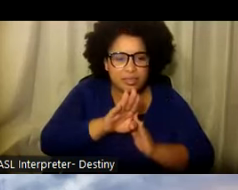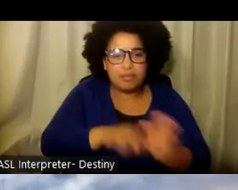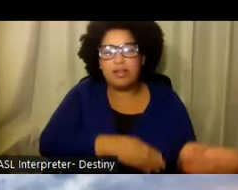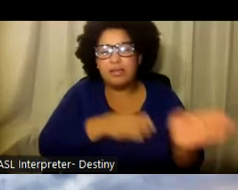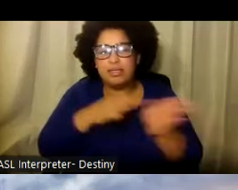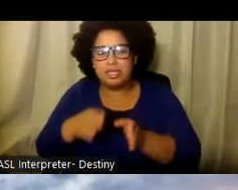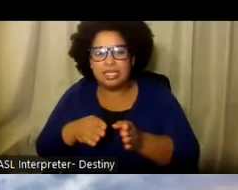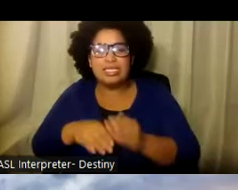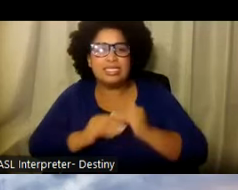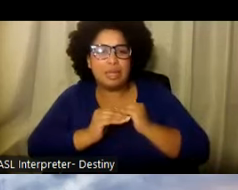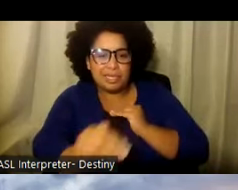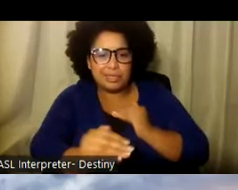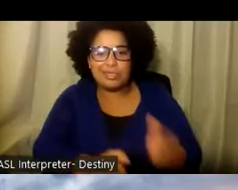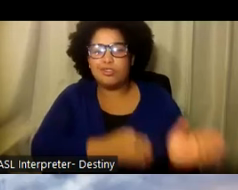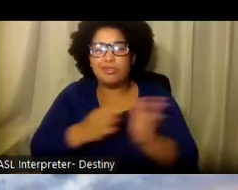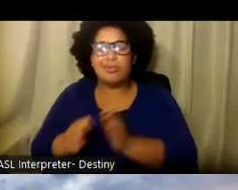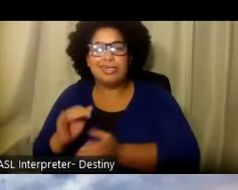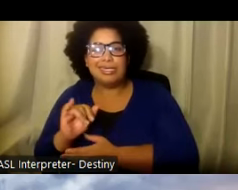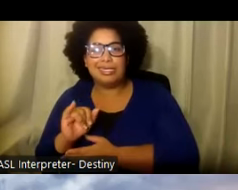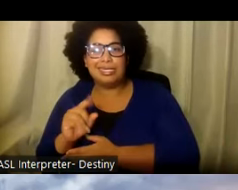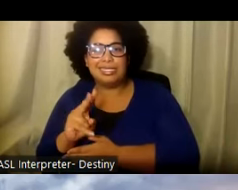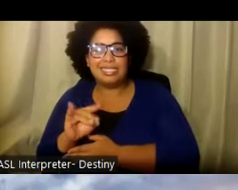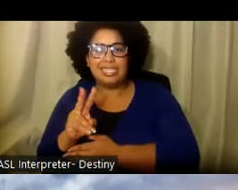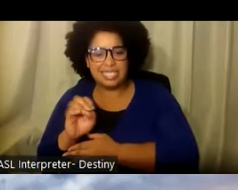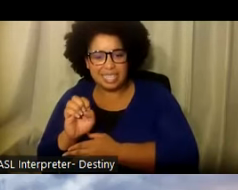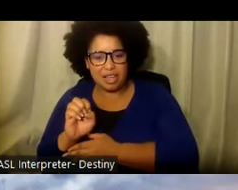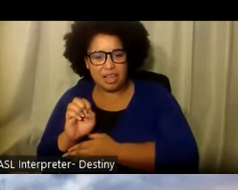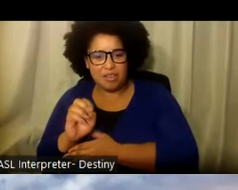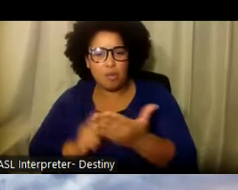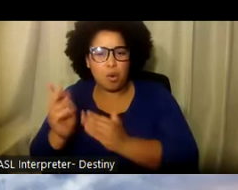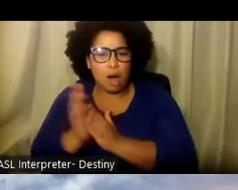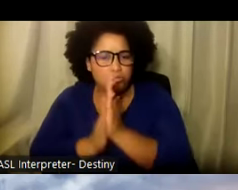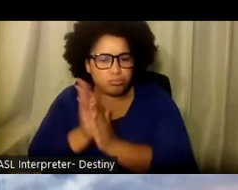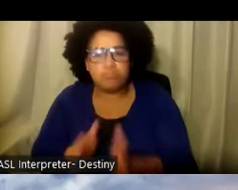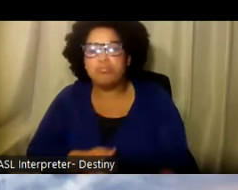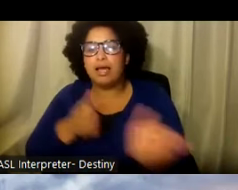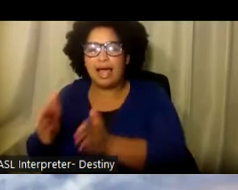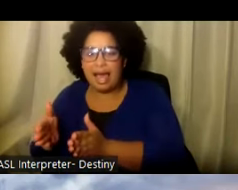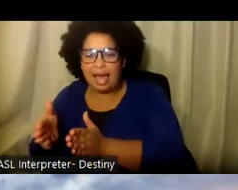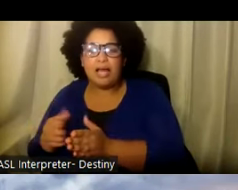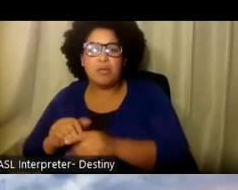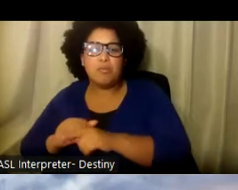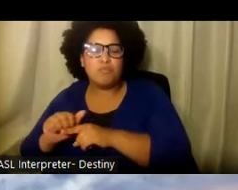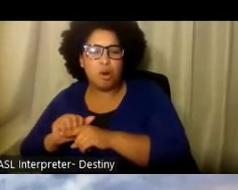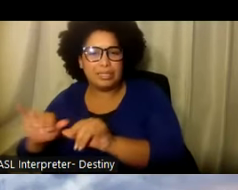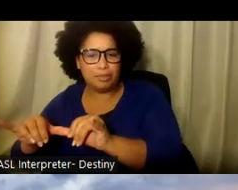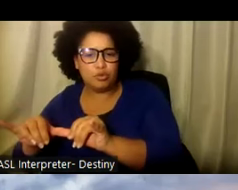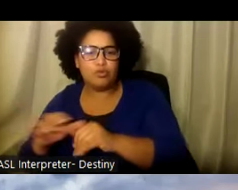is an ongoing process, and we are glad for the opportunity to share more information with you all today. Next